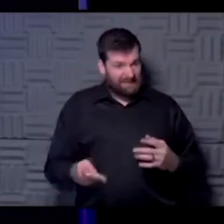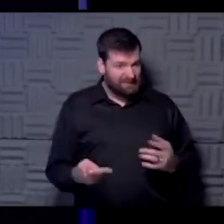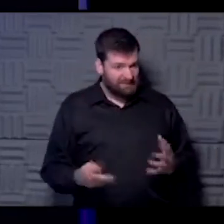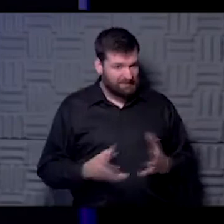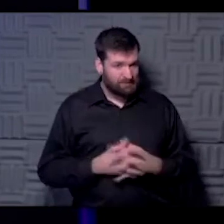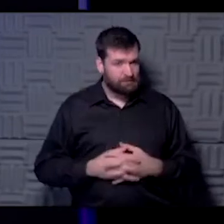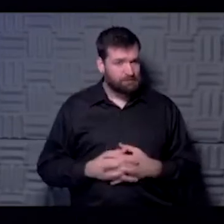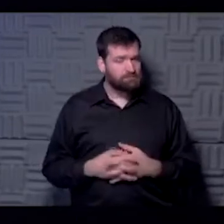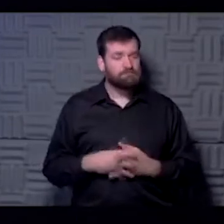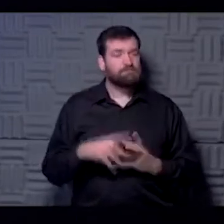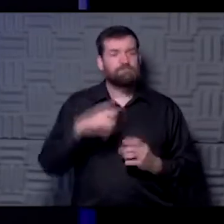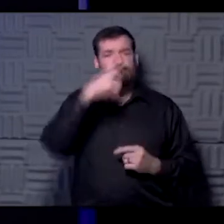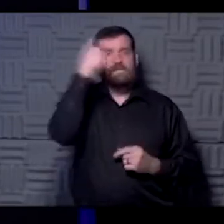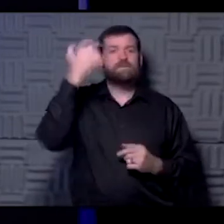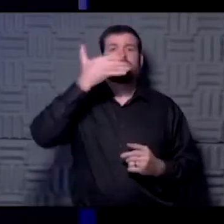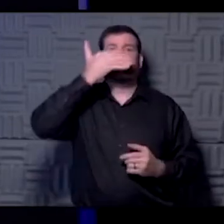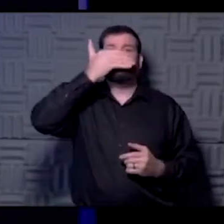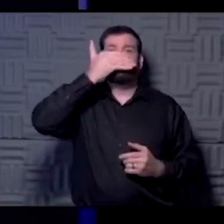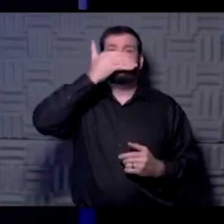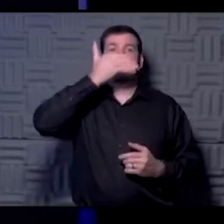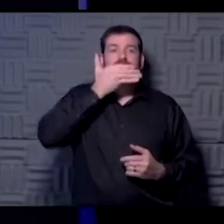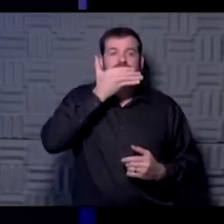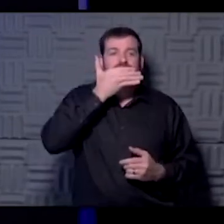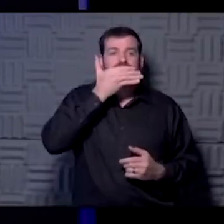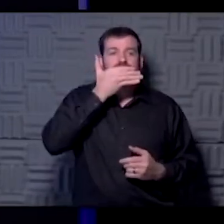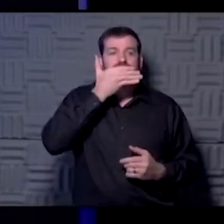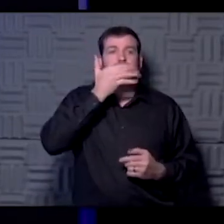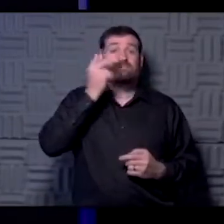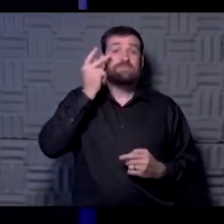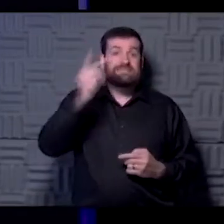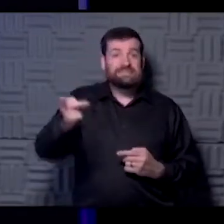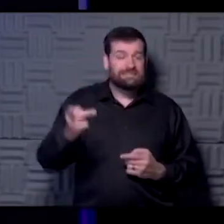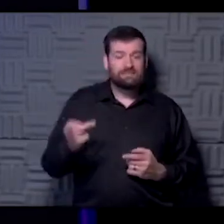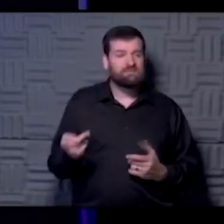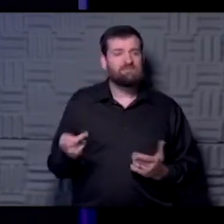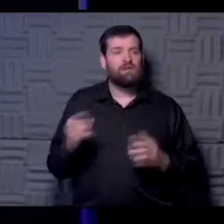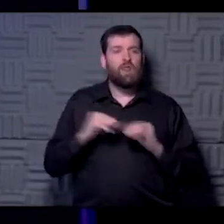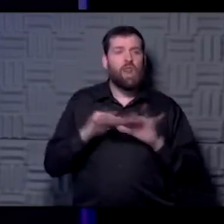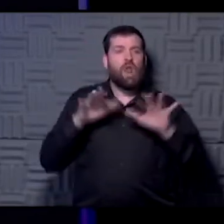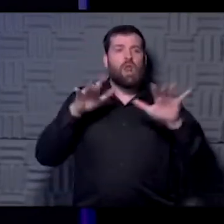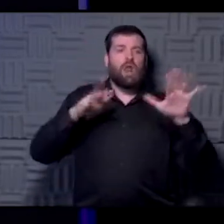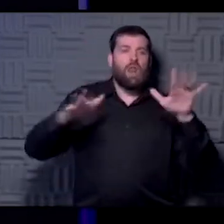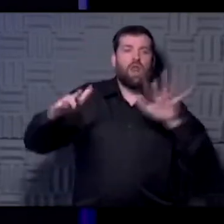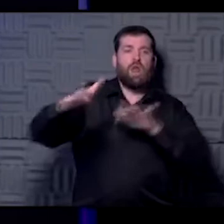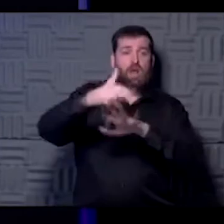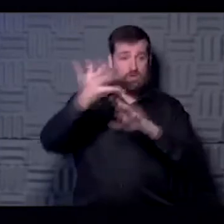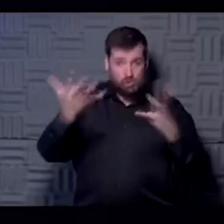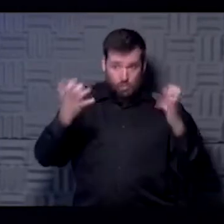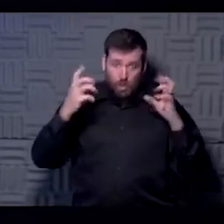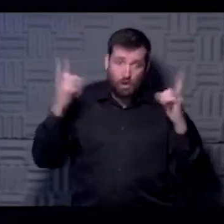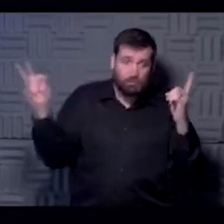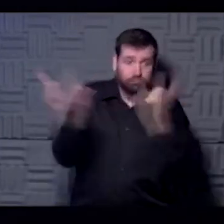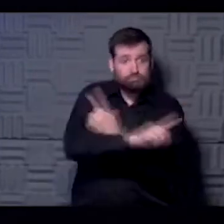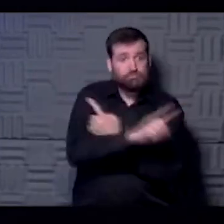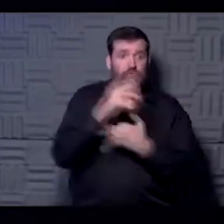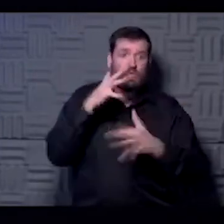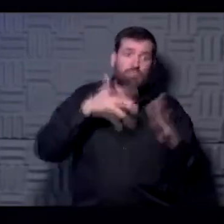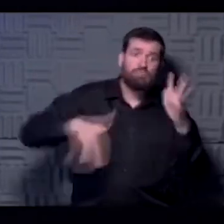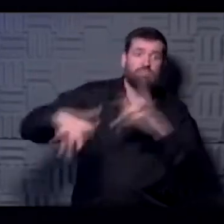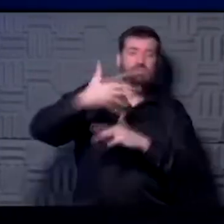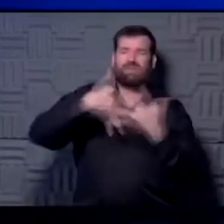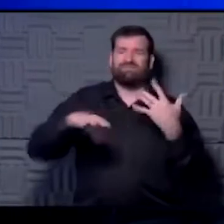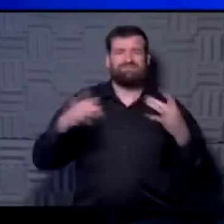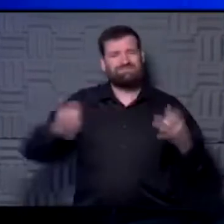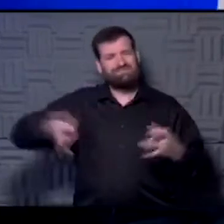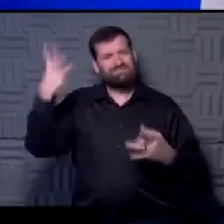it goes. And that's because he doesn't even have it over his nose. Look at all the stuff that goes out and just sits there. Do you want to walk through that? I don't want to walk through that. What a